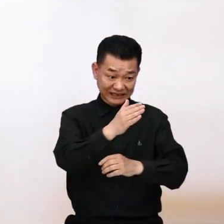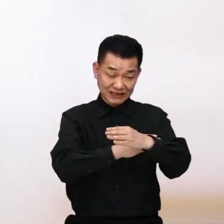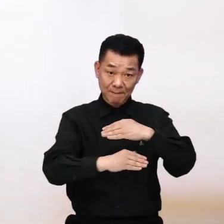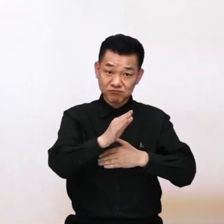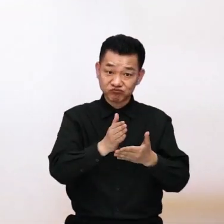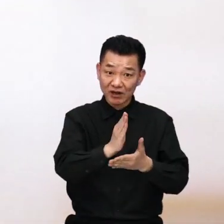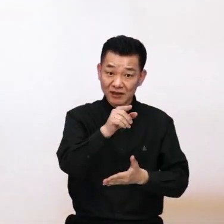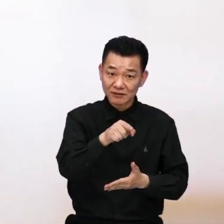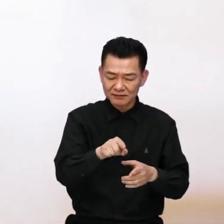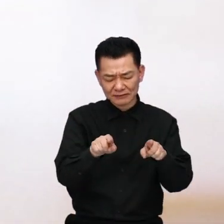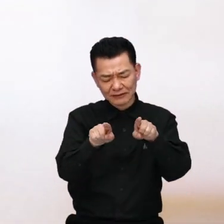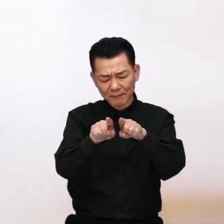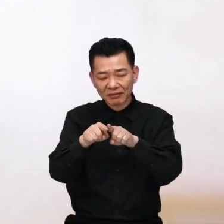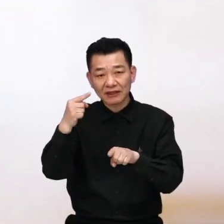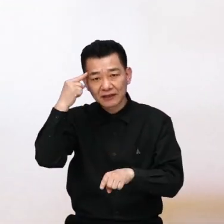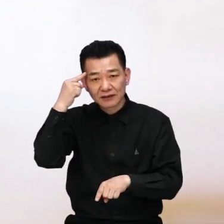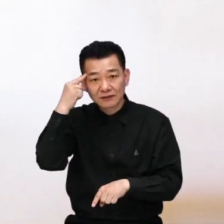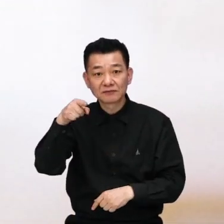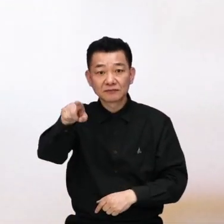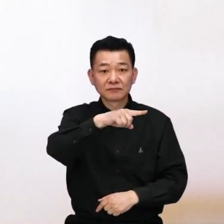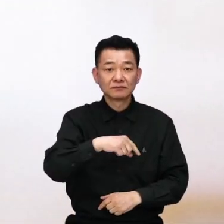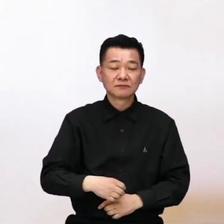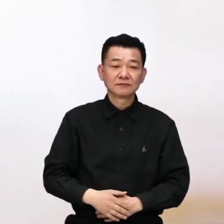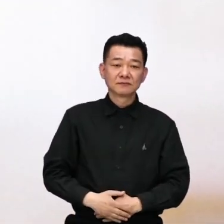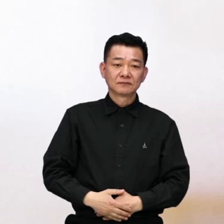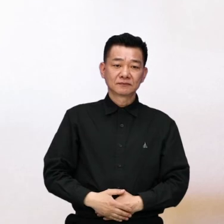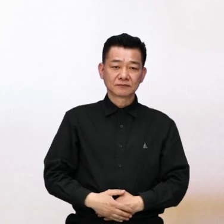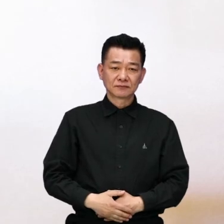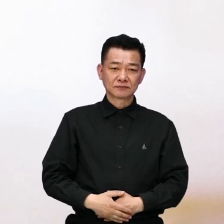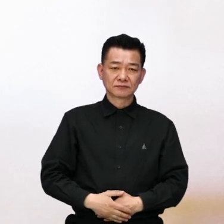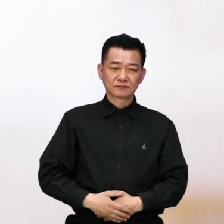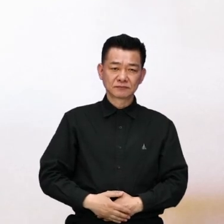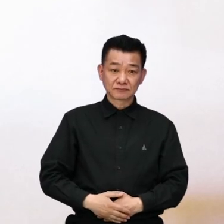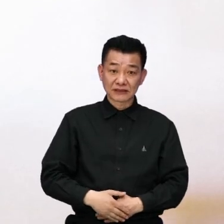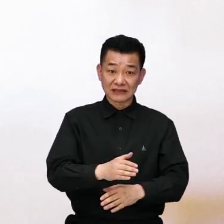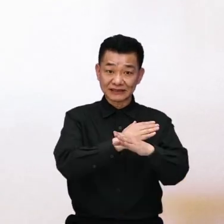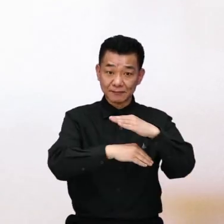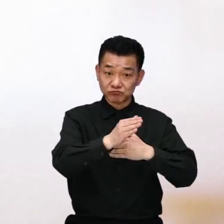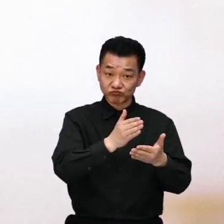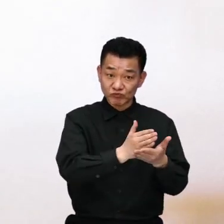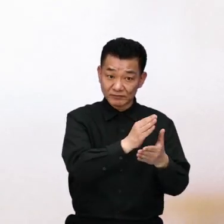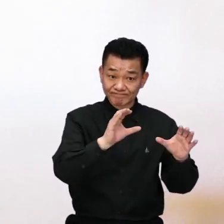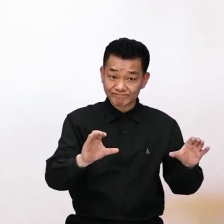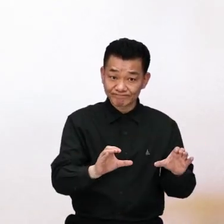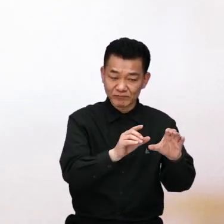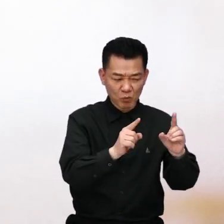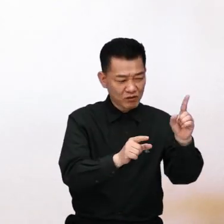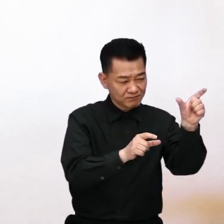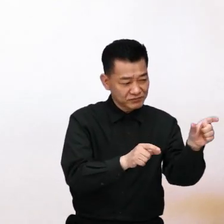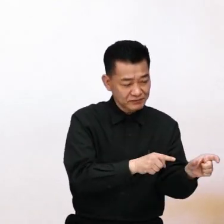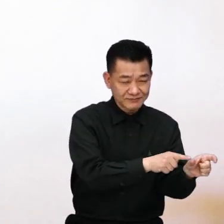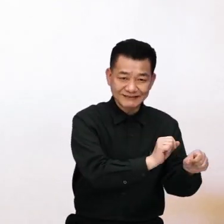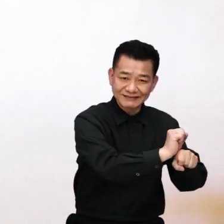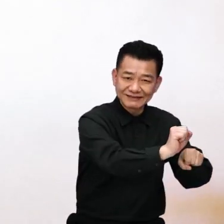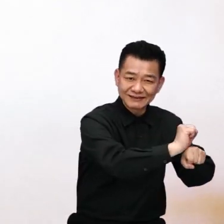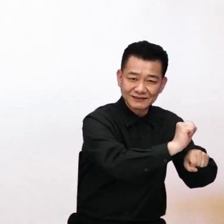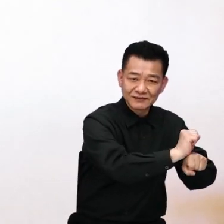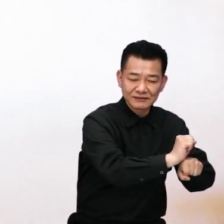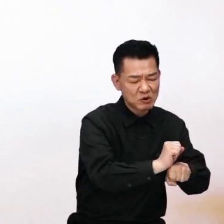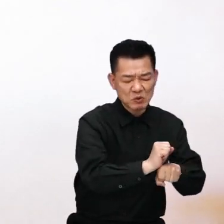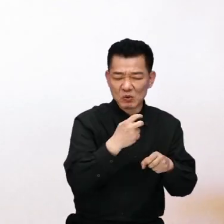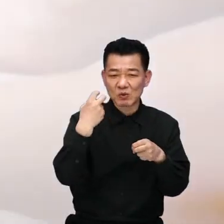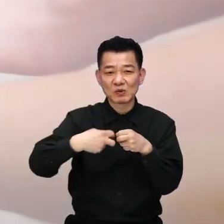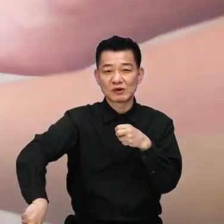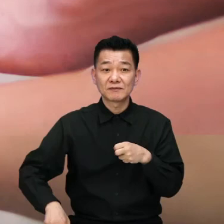I think that ensuring the rights of persons with disabilities is the same thing. The efforts of one person is just not enough.